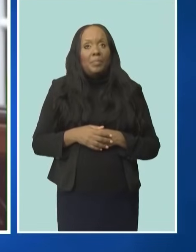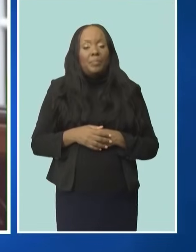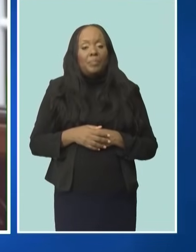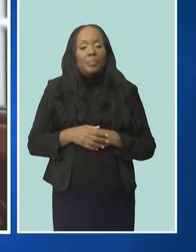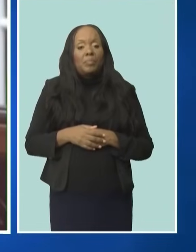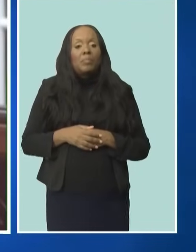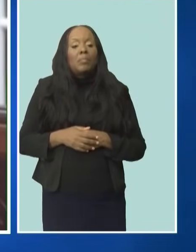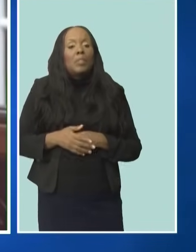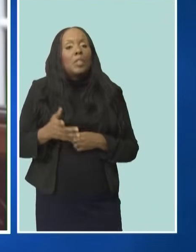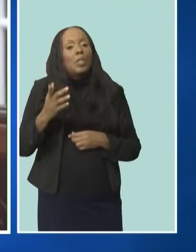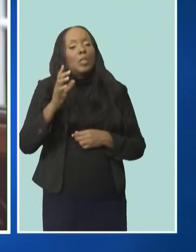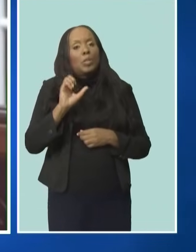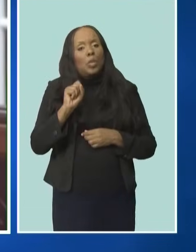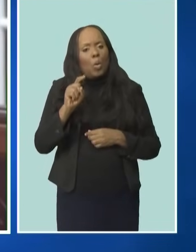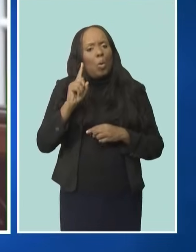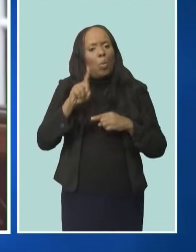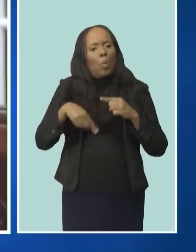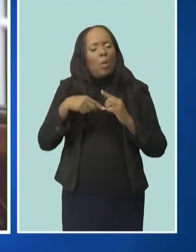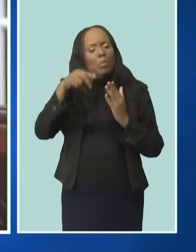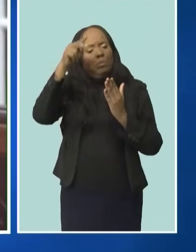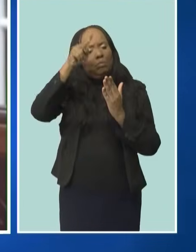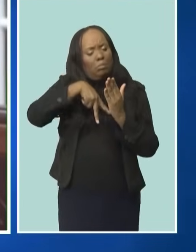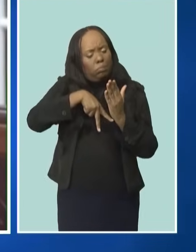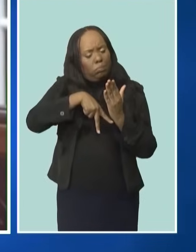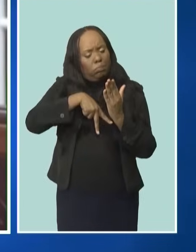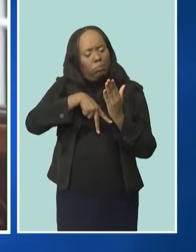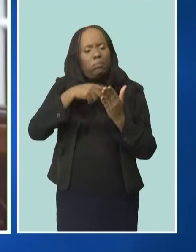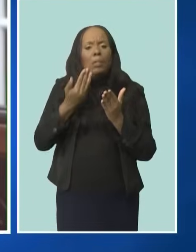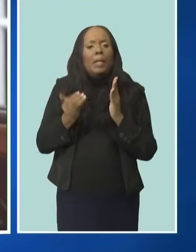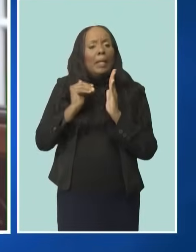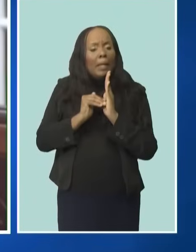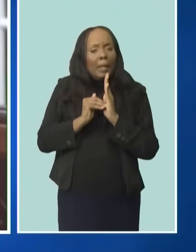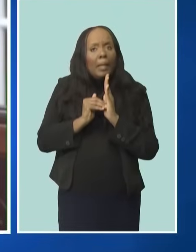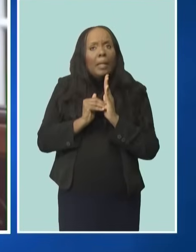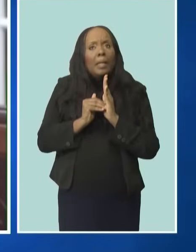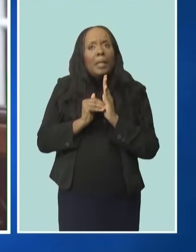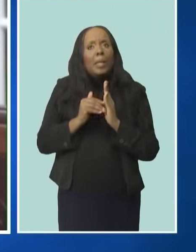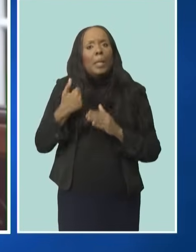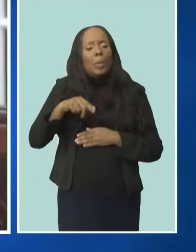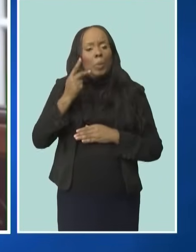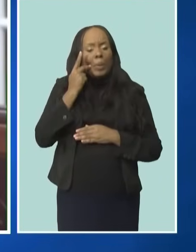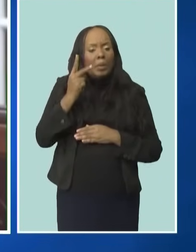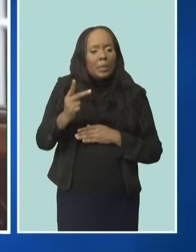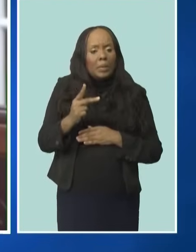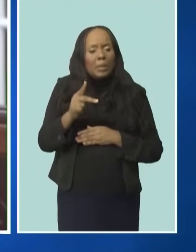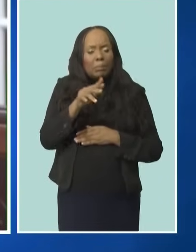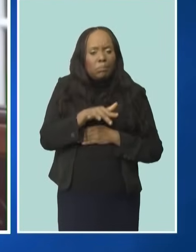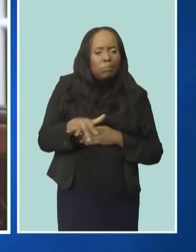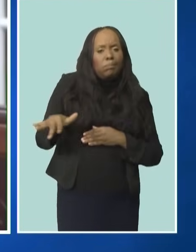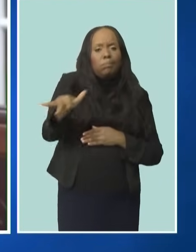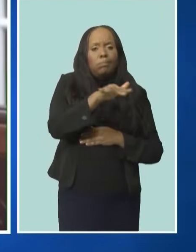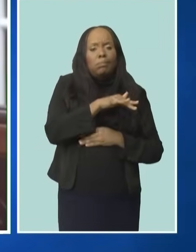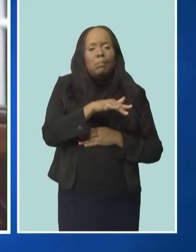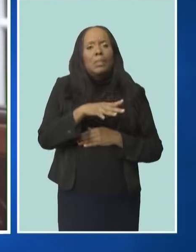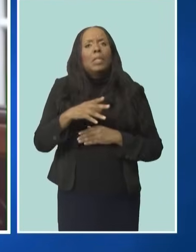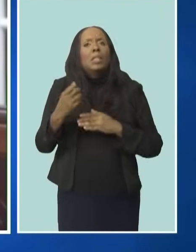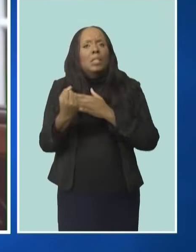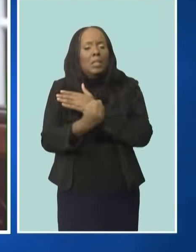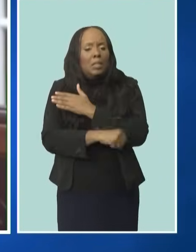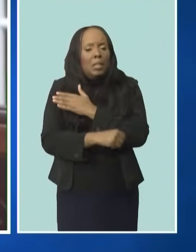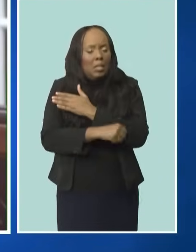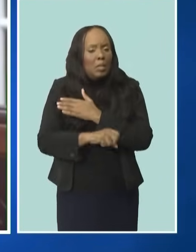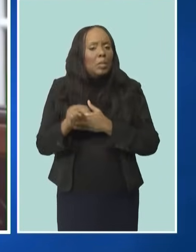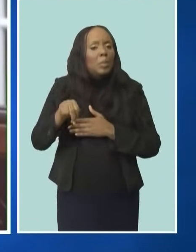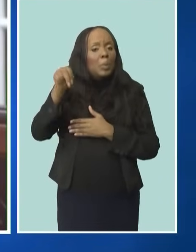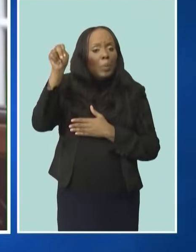When we have looked at the performance across the board in that constituency